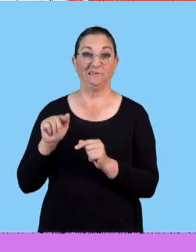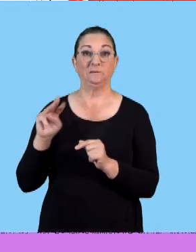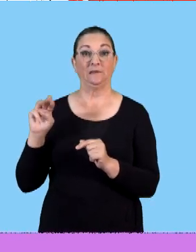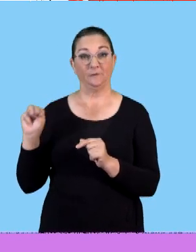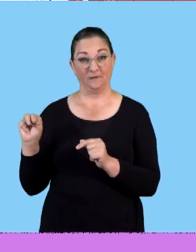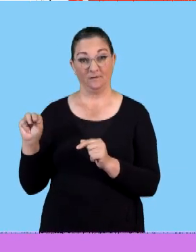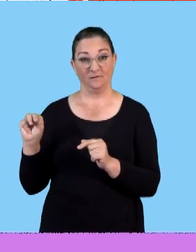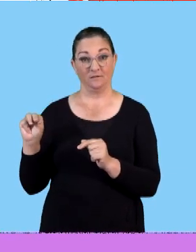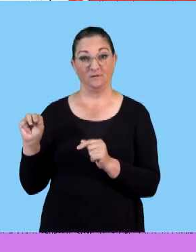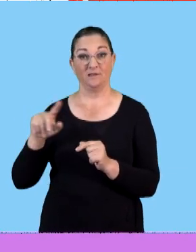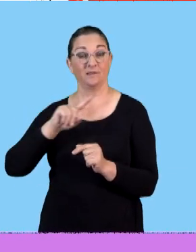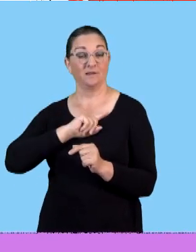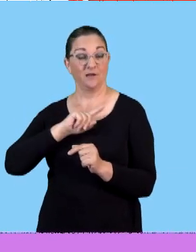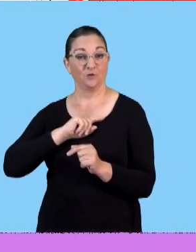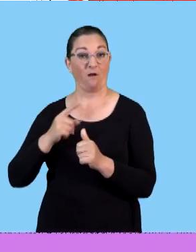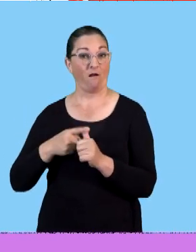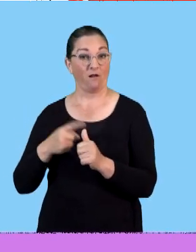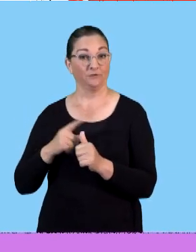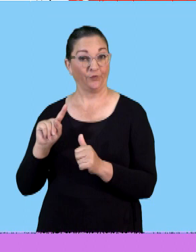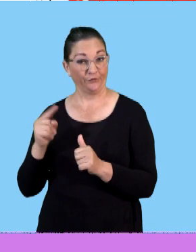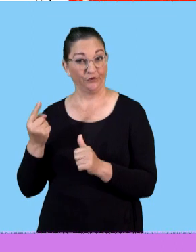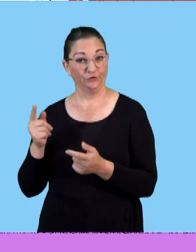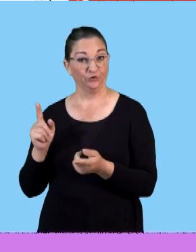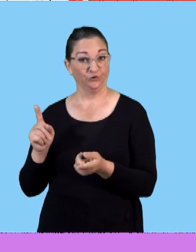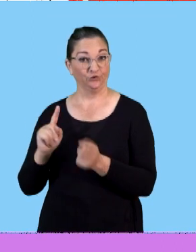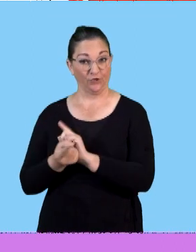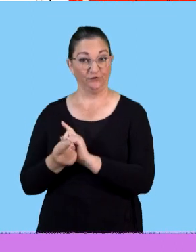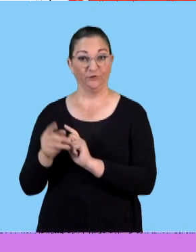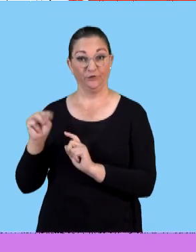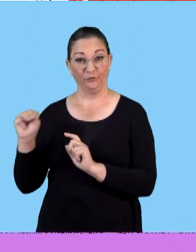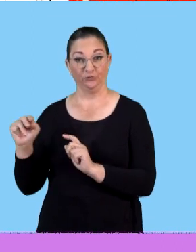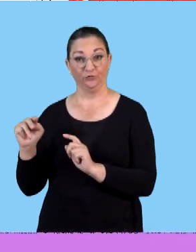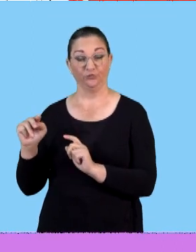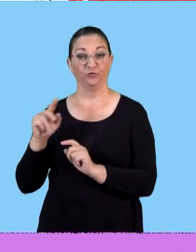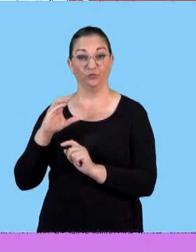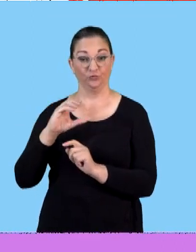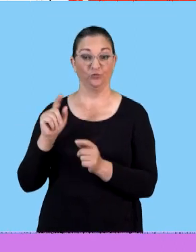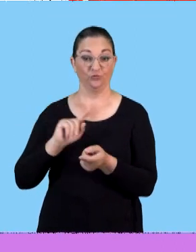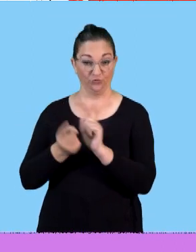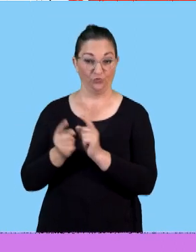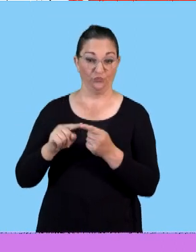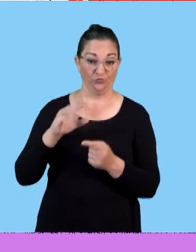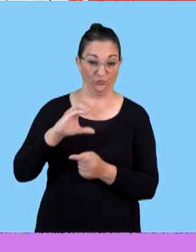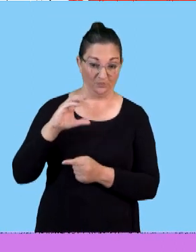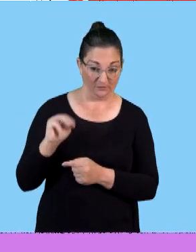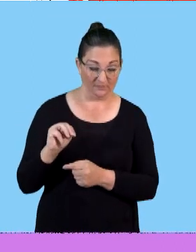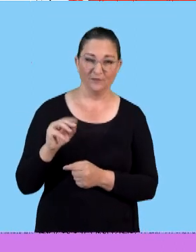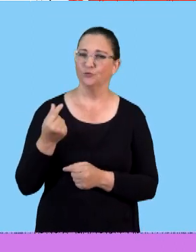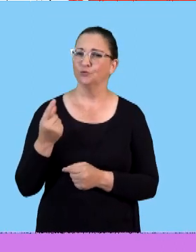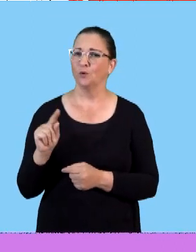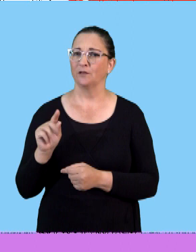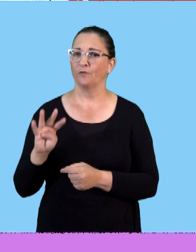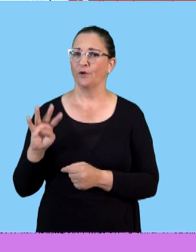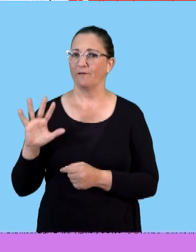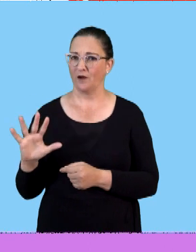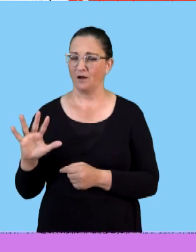my height was indicated in millimeters. Therefore, I first had to convert from millimeters to centimeters. And how did I do